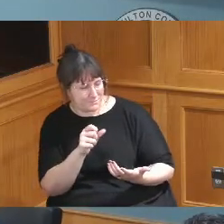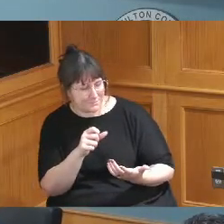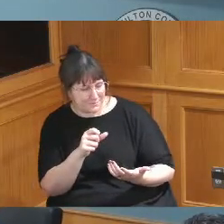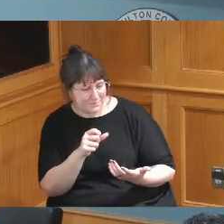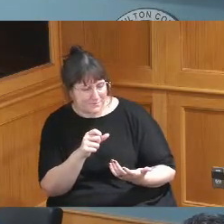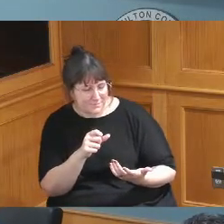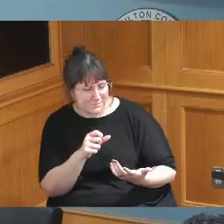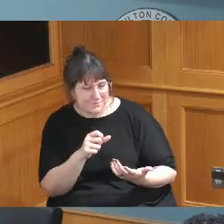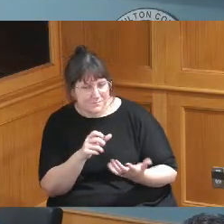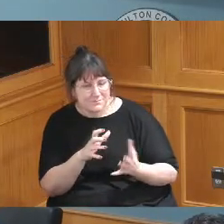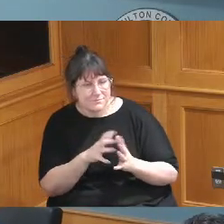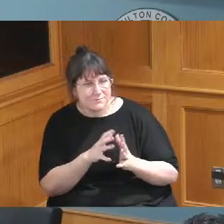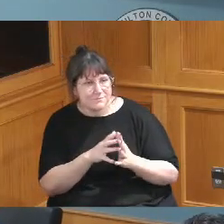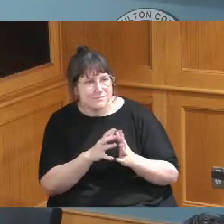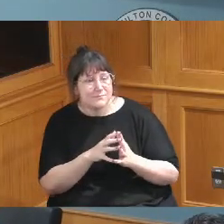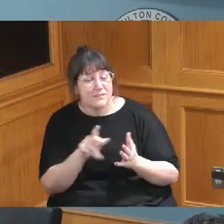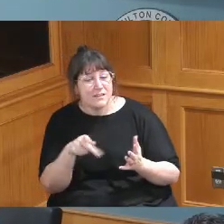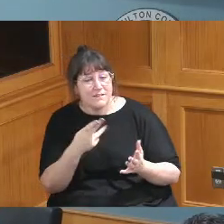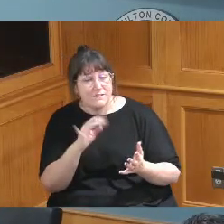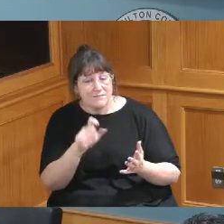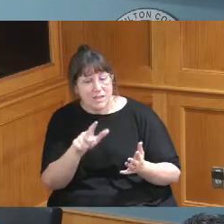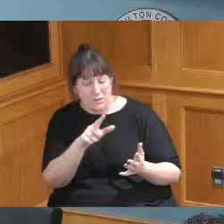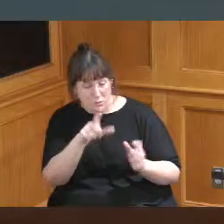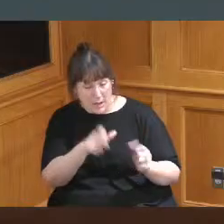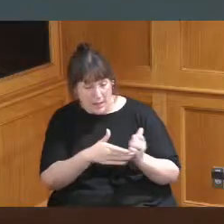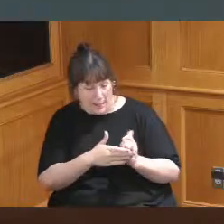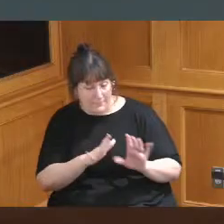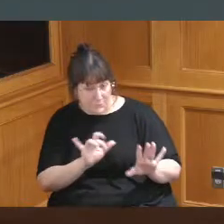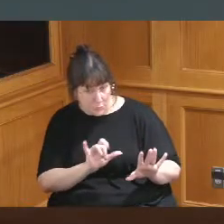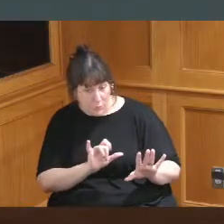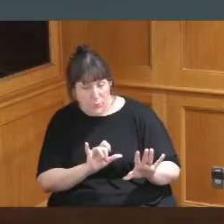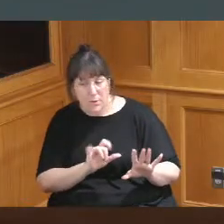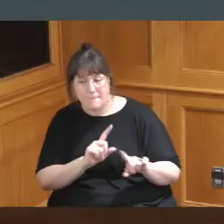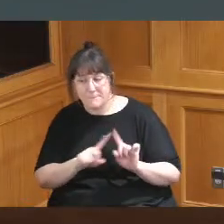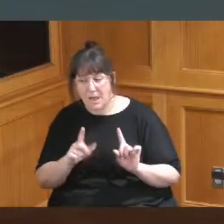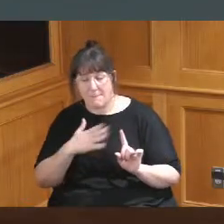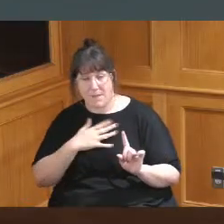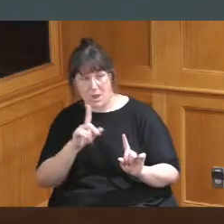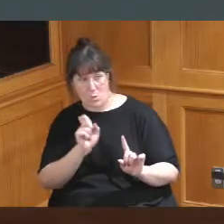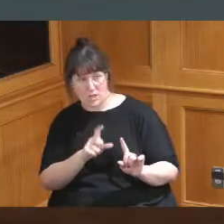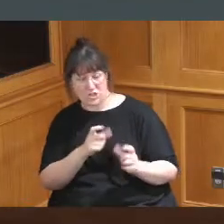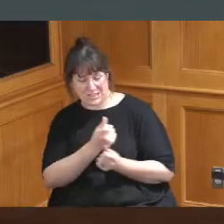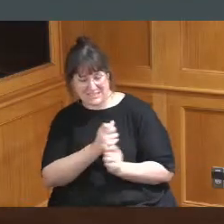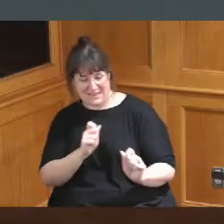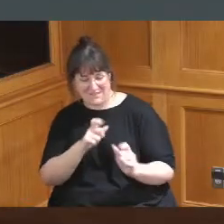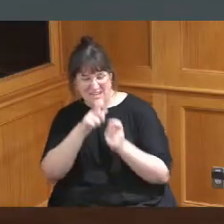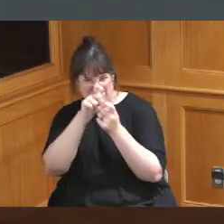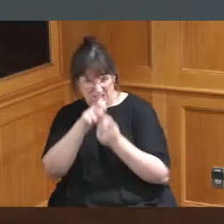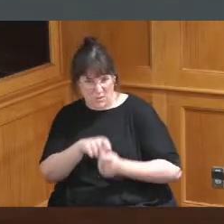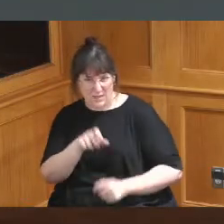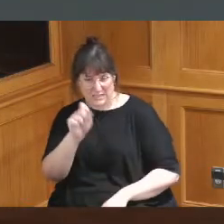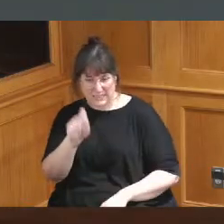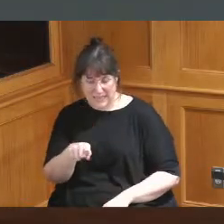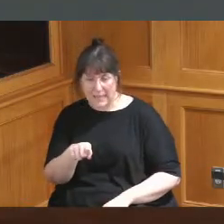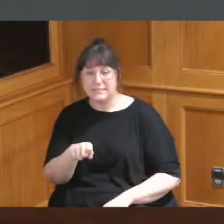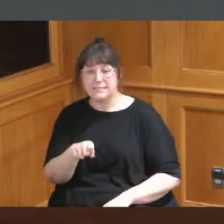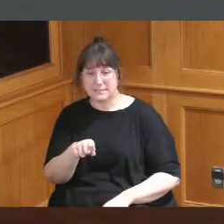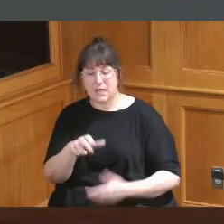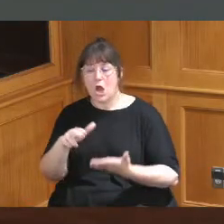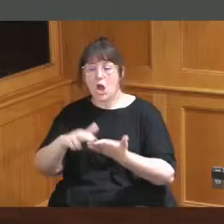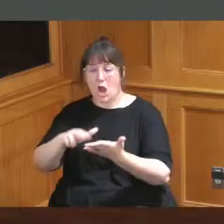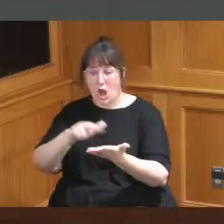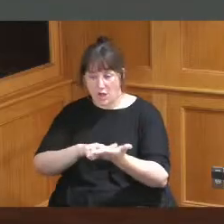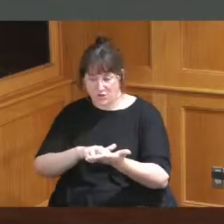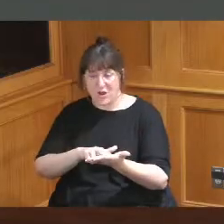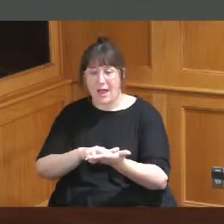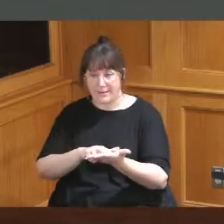converse, and Phil may be able to help me out a little bit here, but it's the question about safety is a bit nuanced here because yes, there's one contract